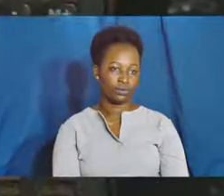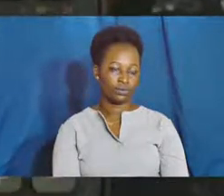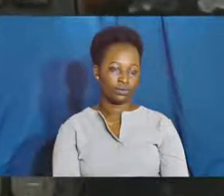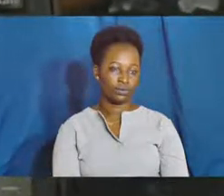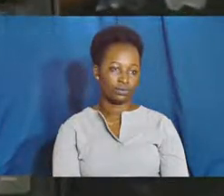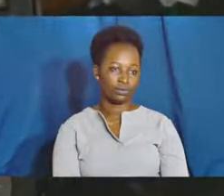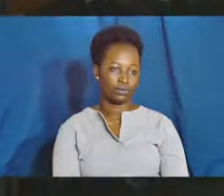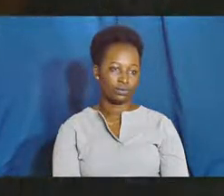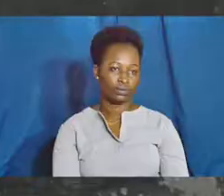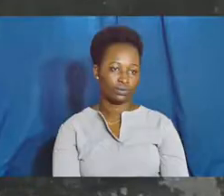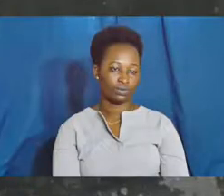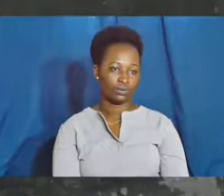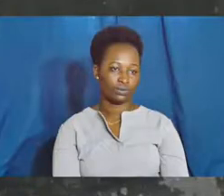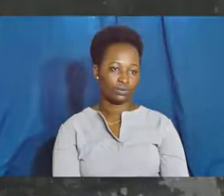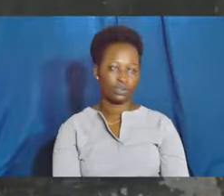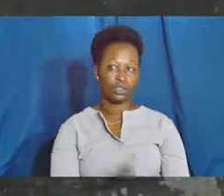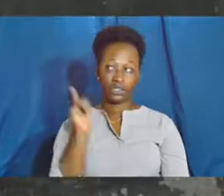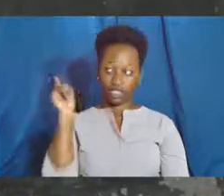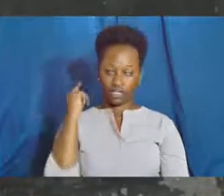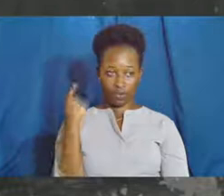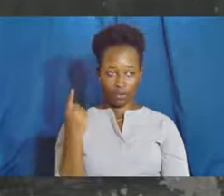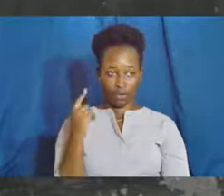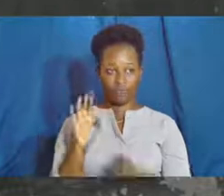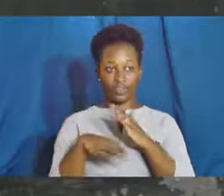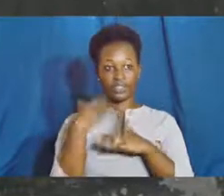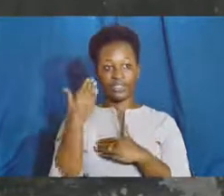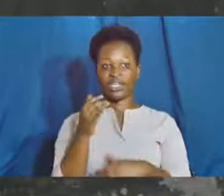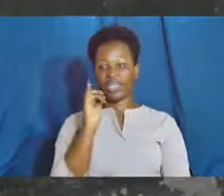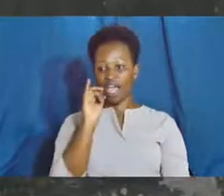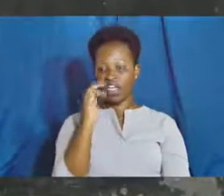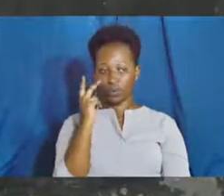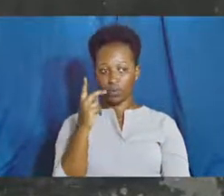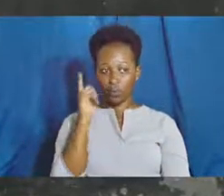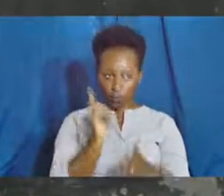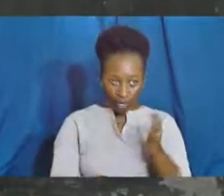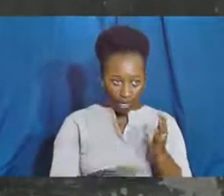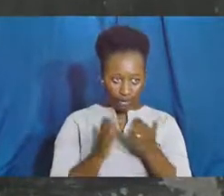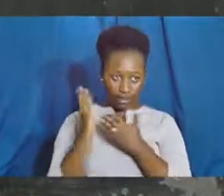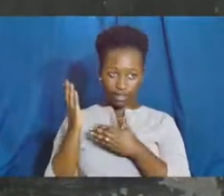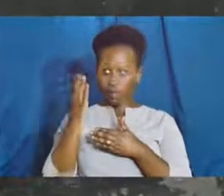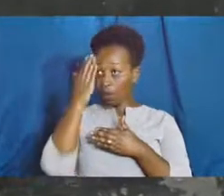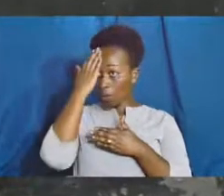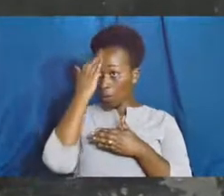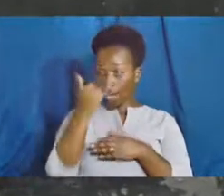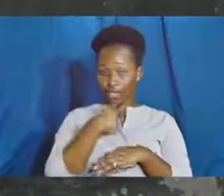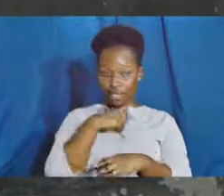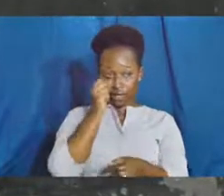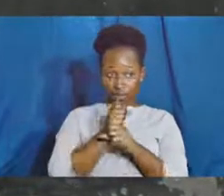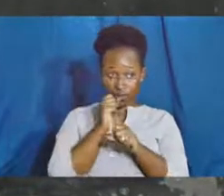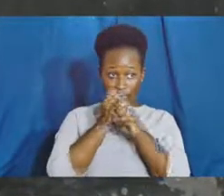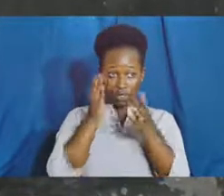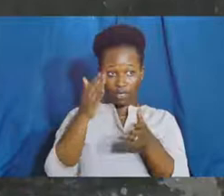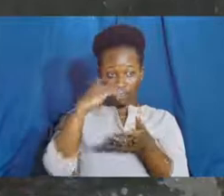0.86 ampere. That is 1. Then I2. You know why I'm doing this? Because this